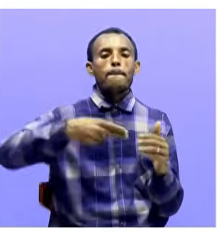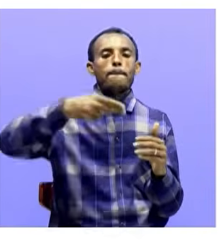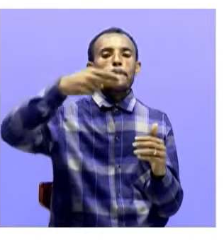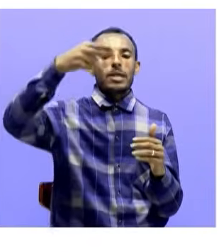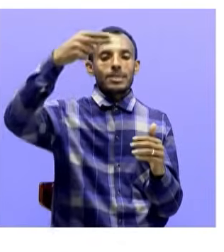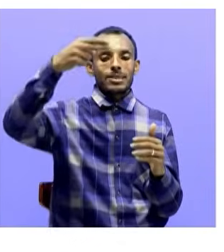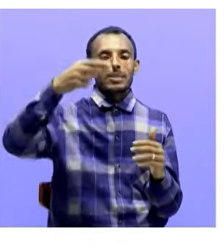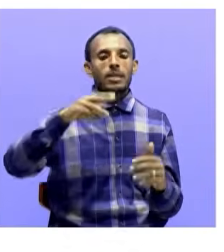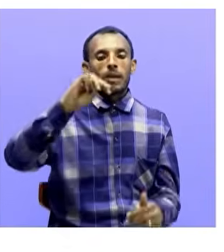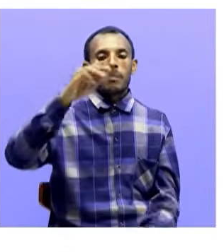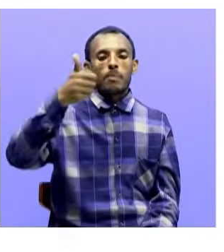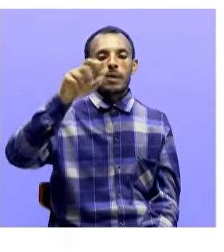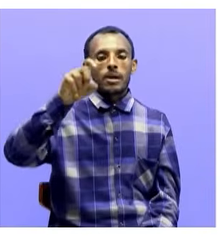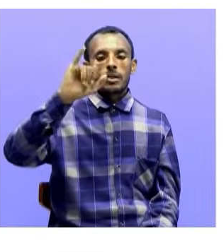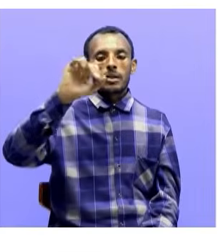maximum